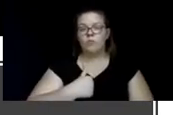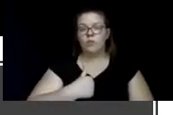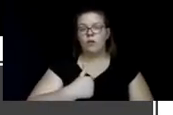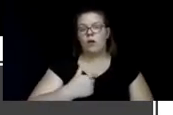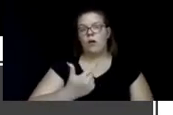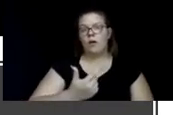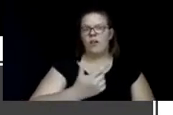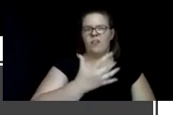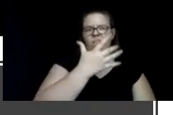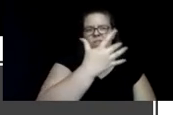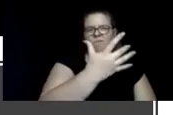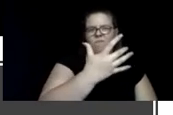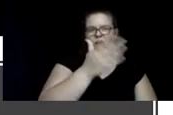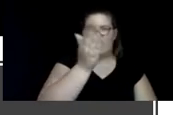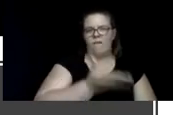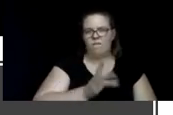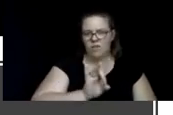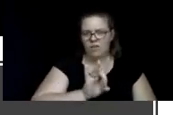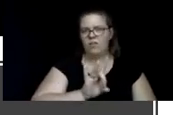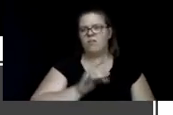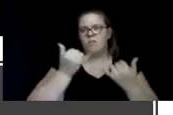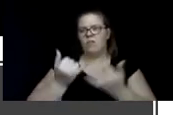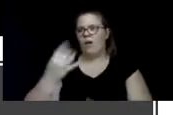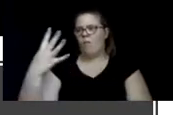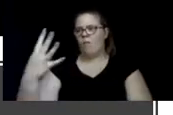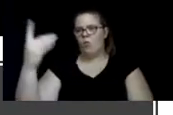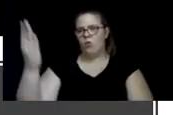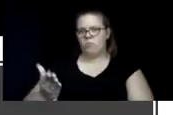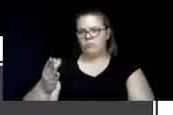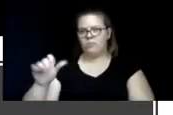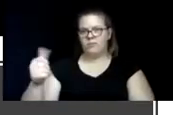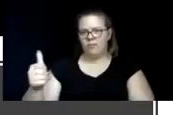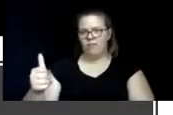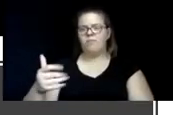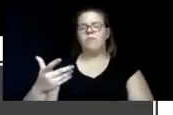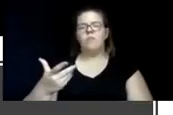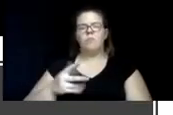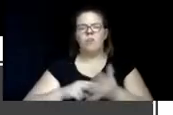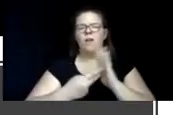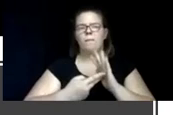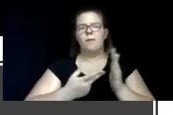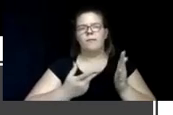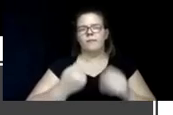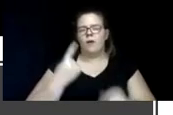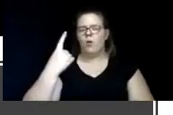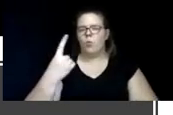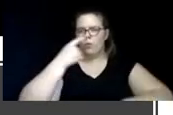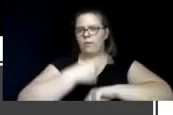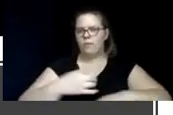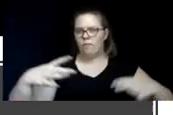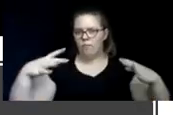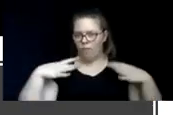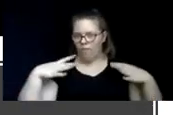to 4/10s, effectively just getting me out of the environment for one extra day a week, which